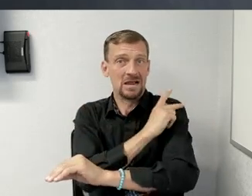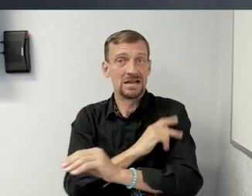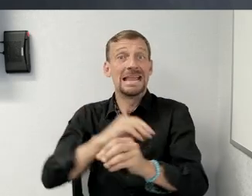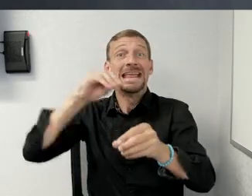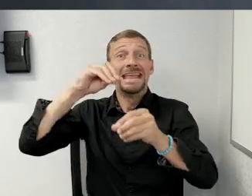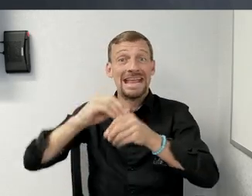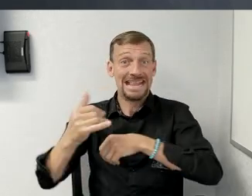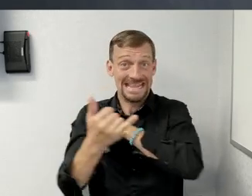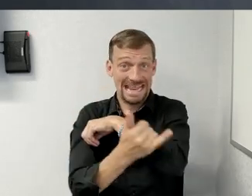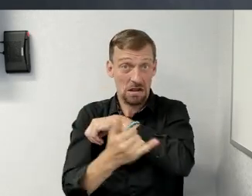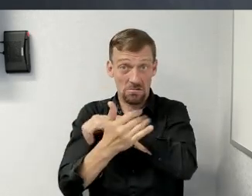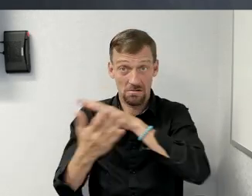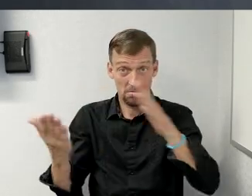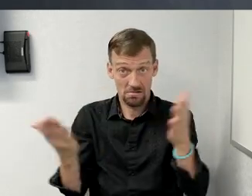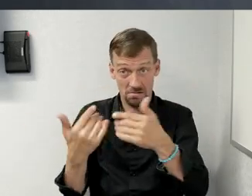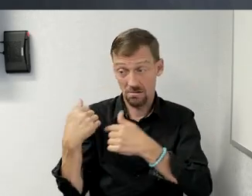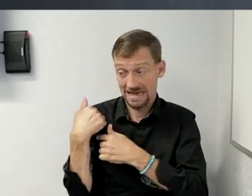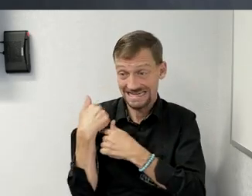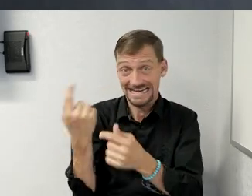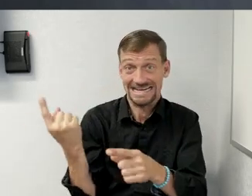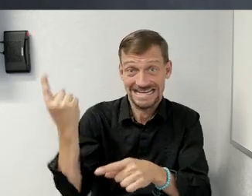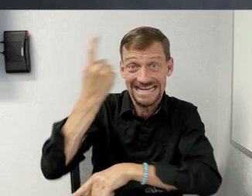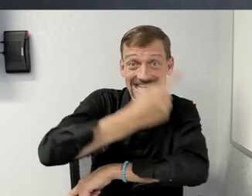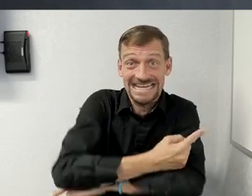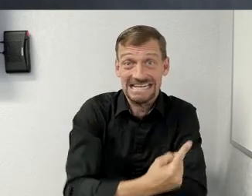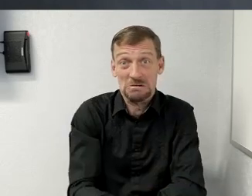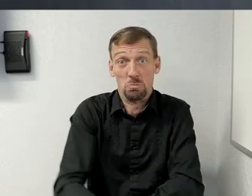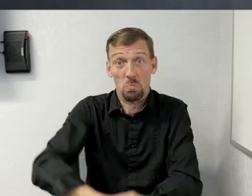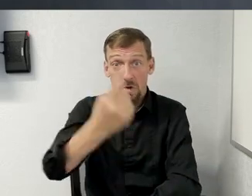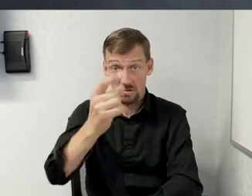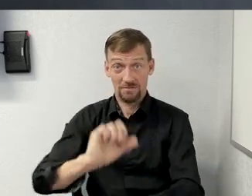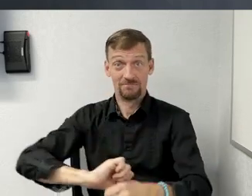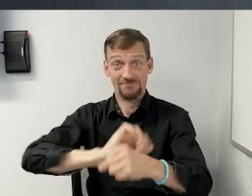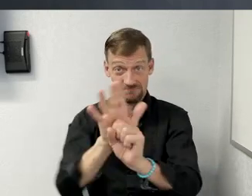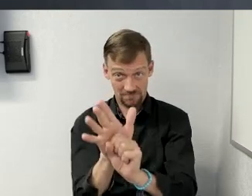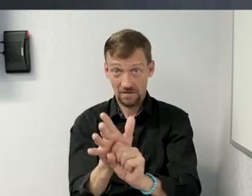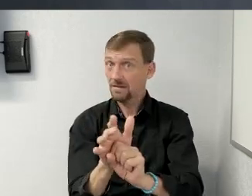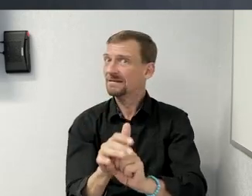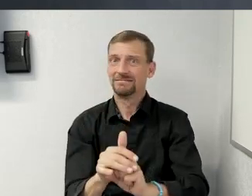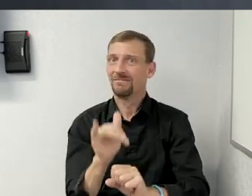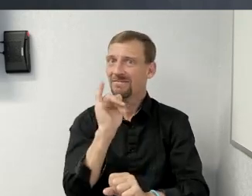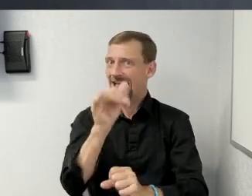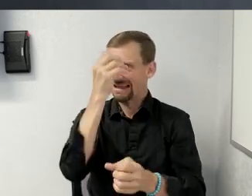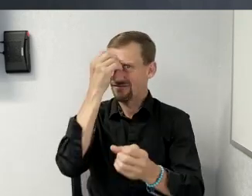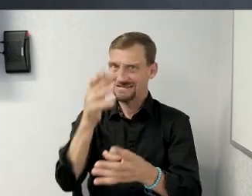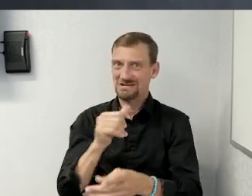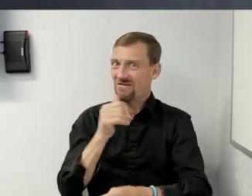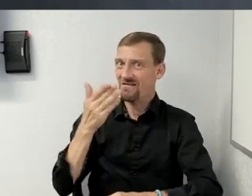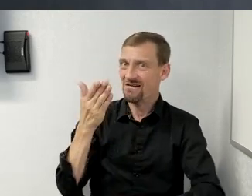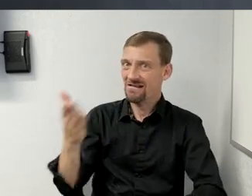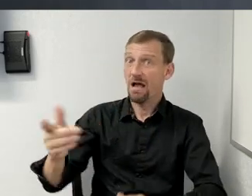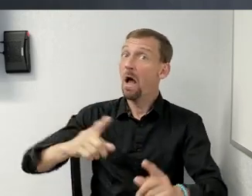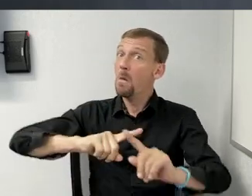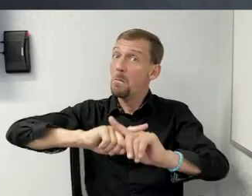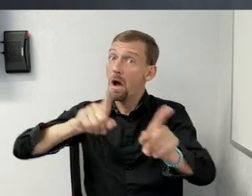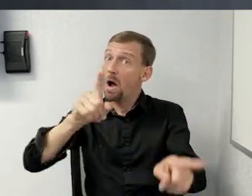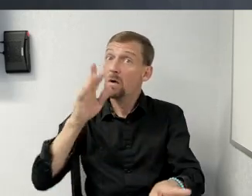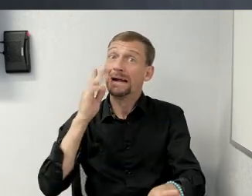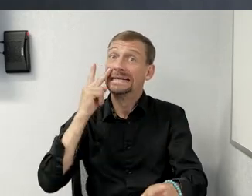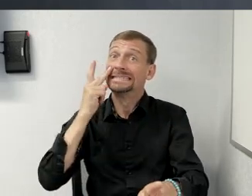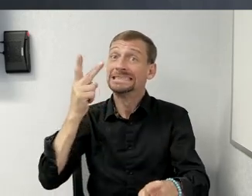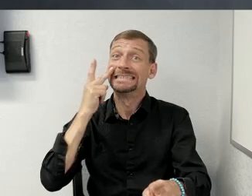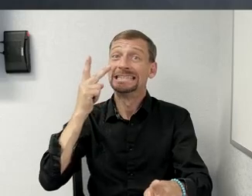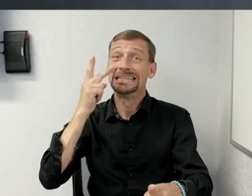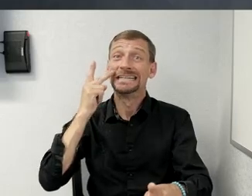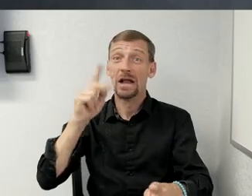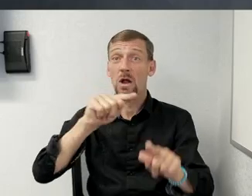the county since day one. So that's not in there, but there's a graph that shows you the